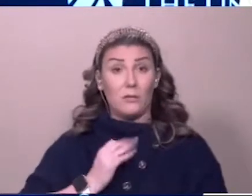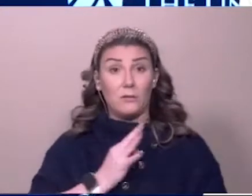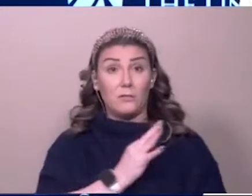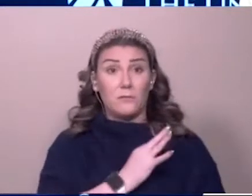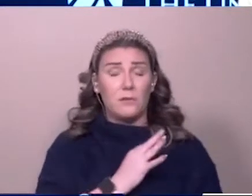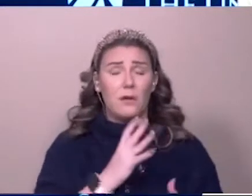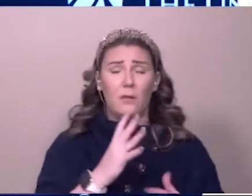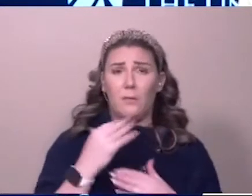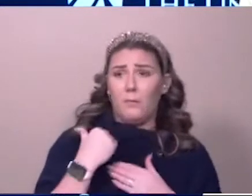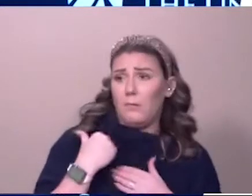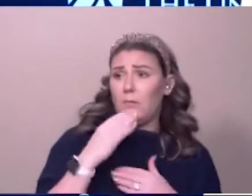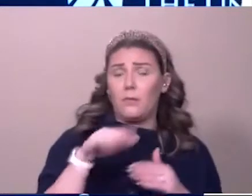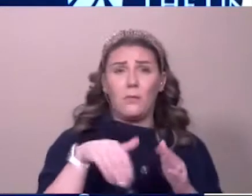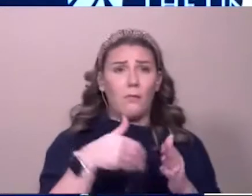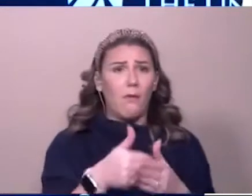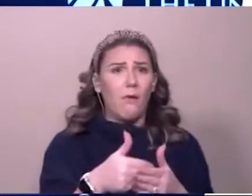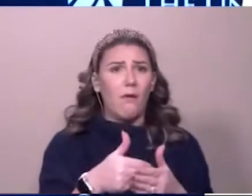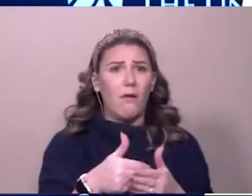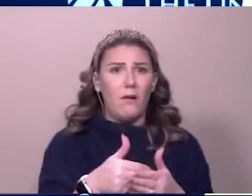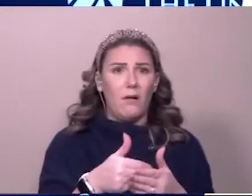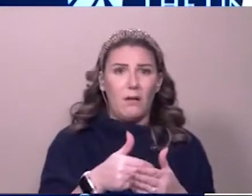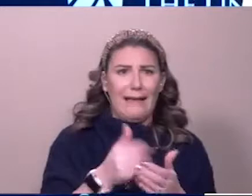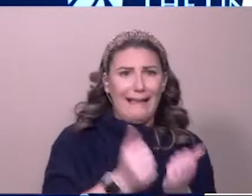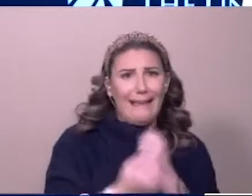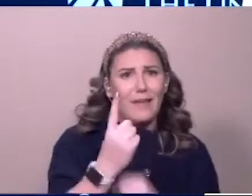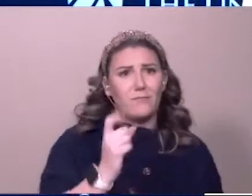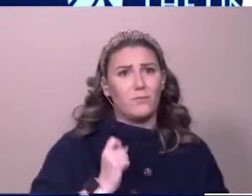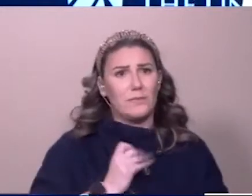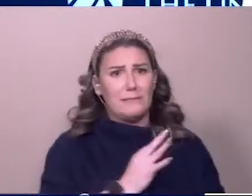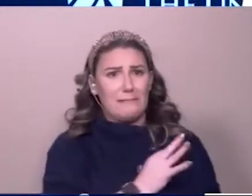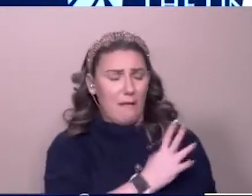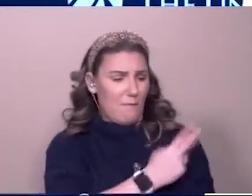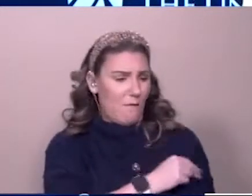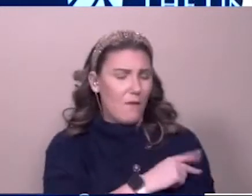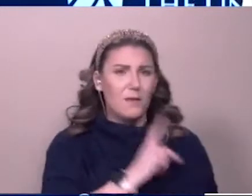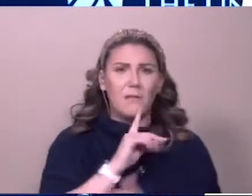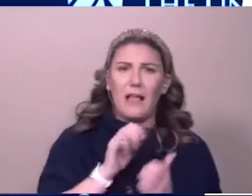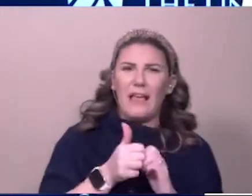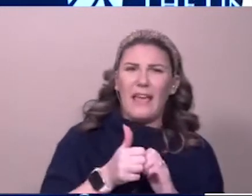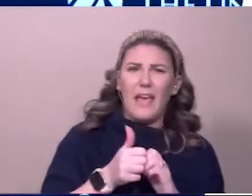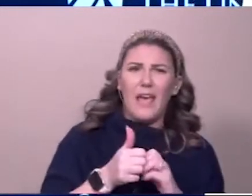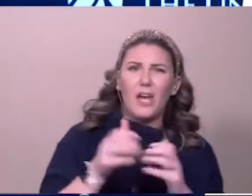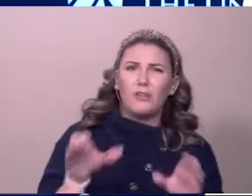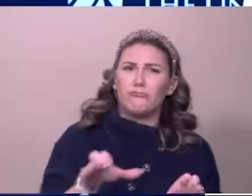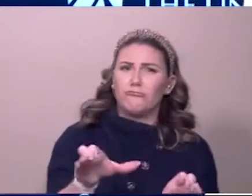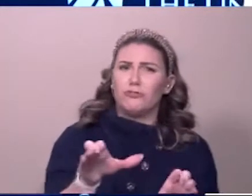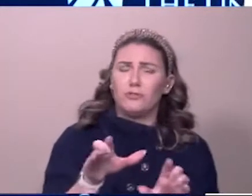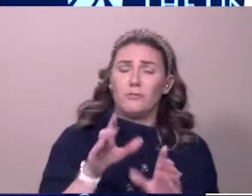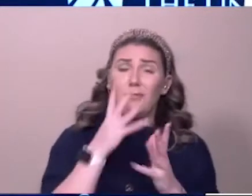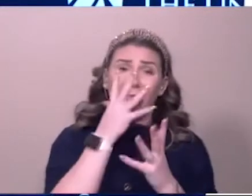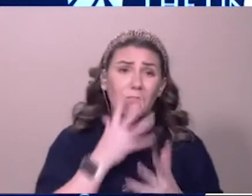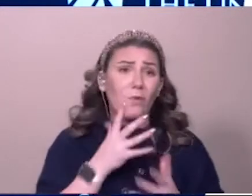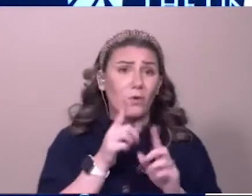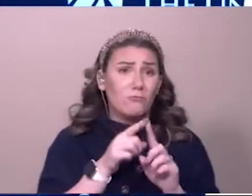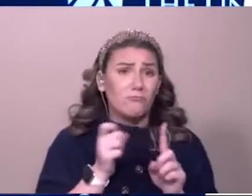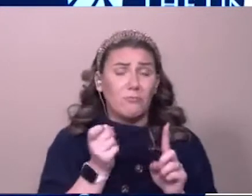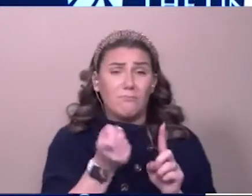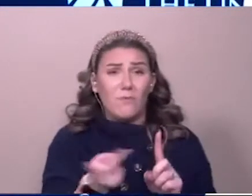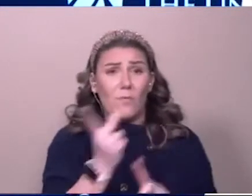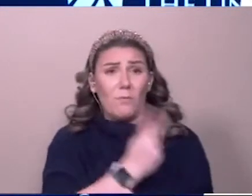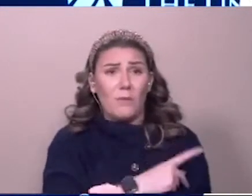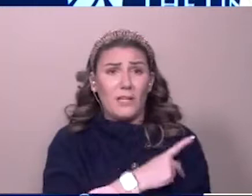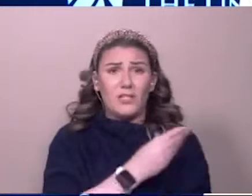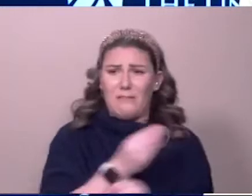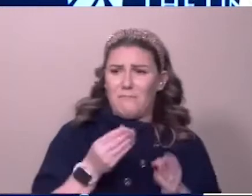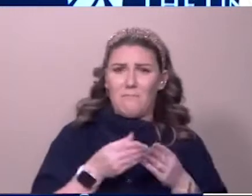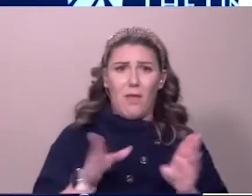of our staffs have had to endure, and about how they're being treated by. Unfortunately, it's by some patients and by some of the public. They've